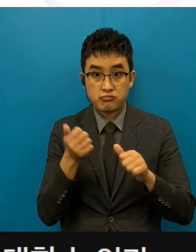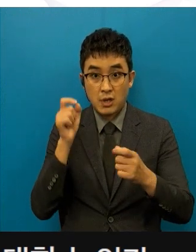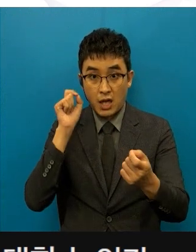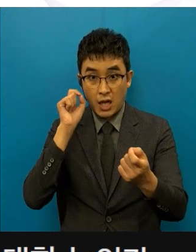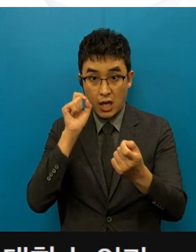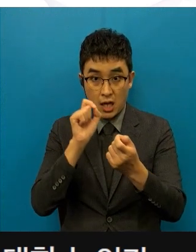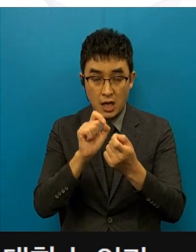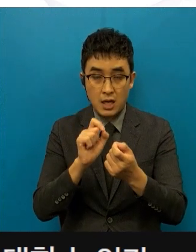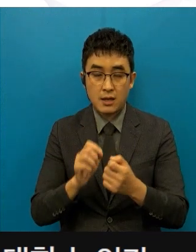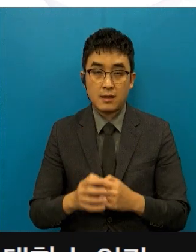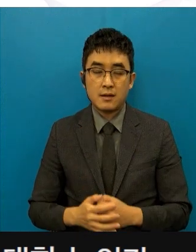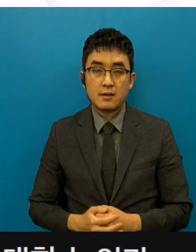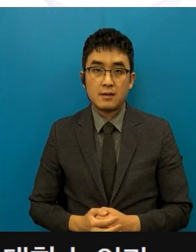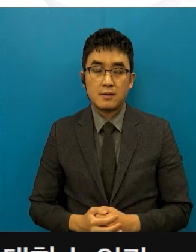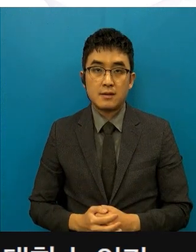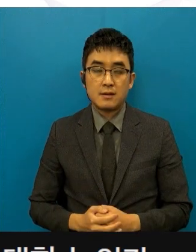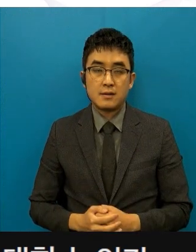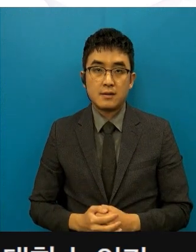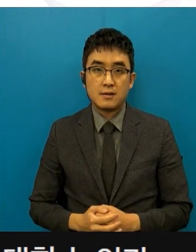Grandma Kim